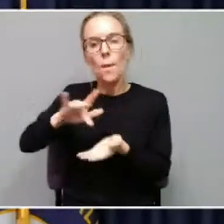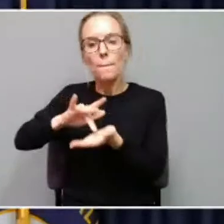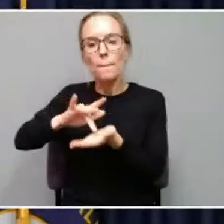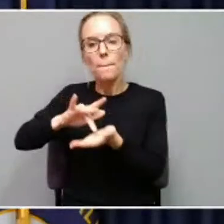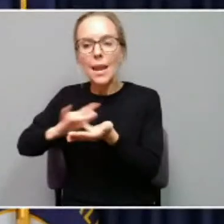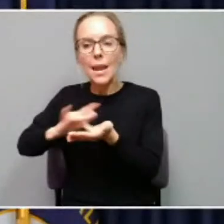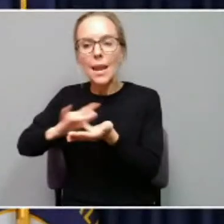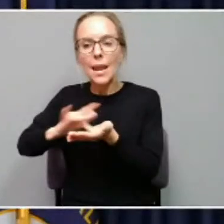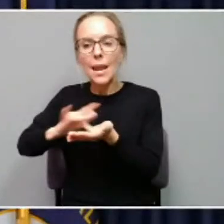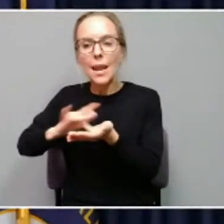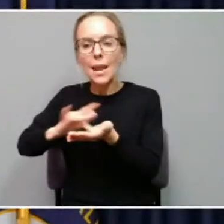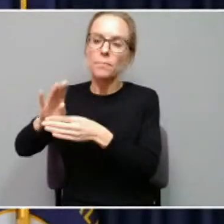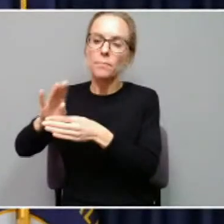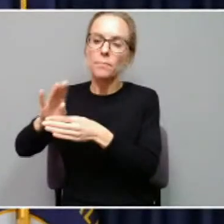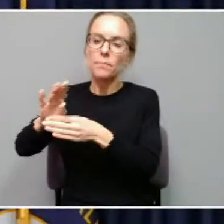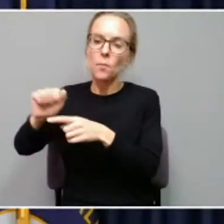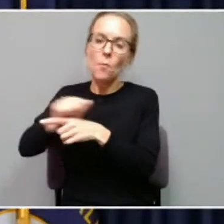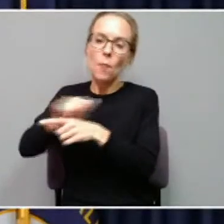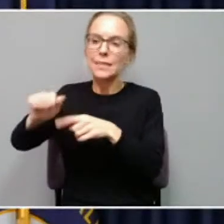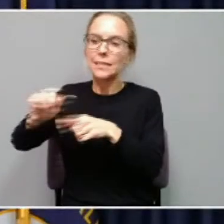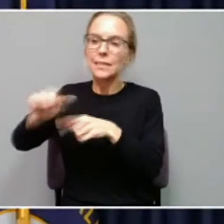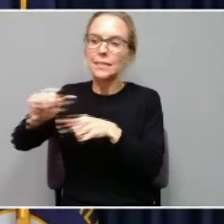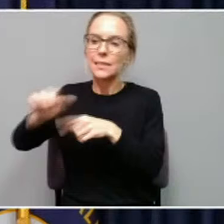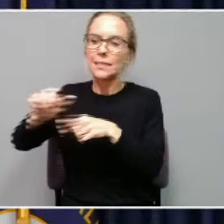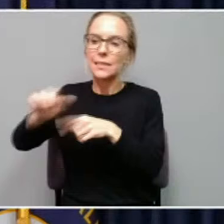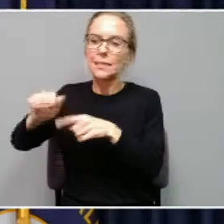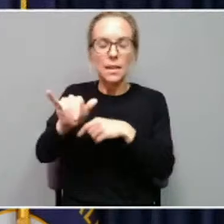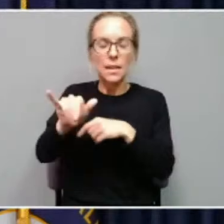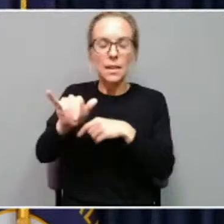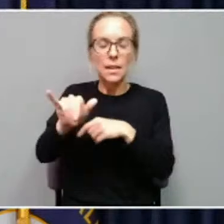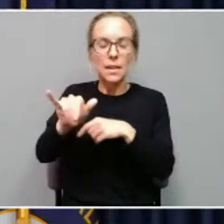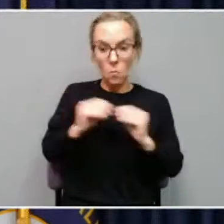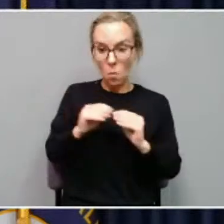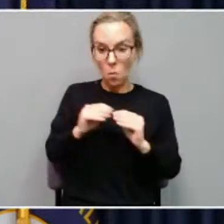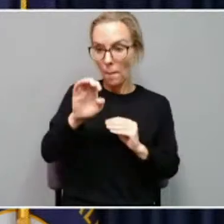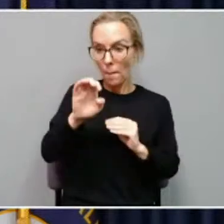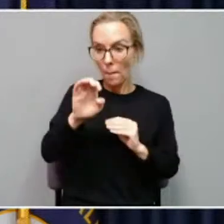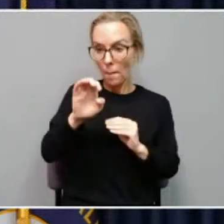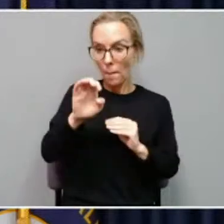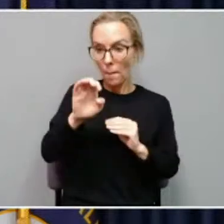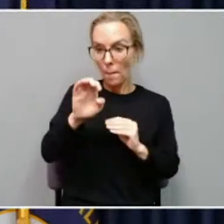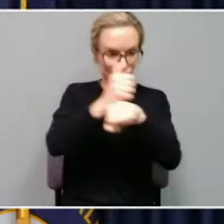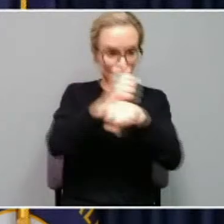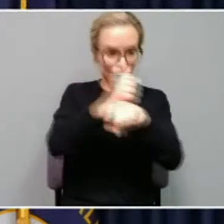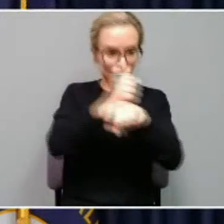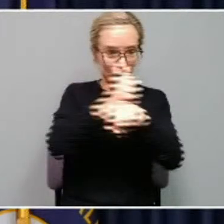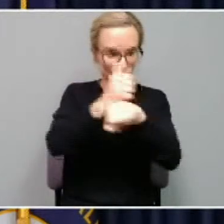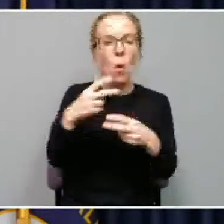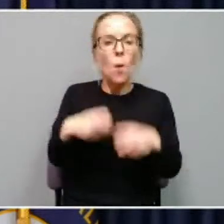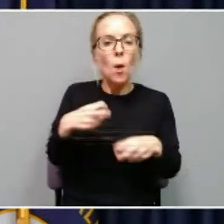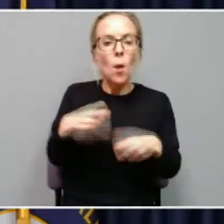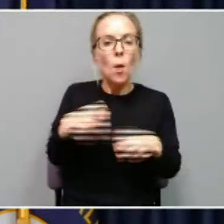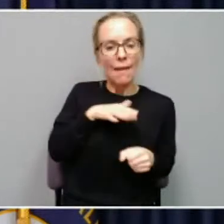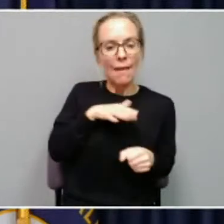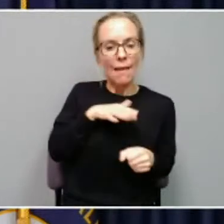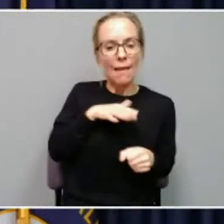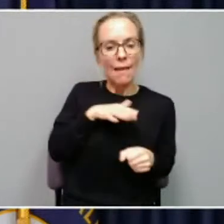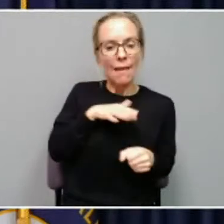around Kentucky. So because we have more beds in places, but we don't have enough people to tend to them, the field